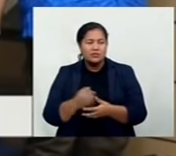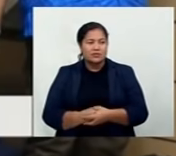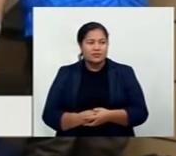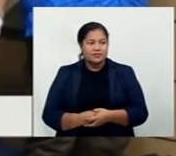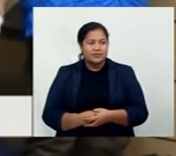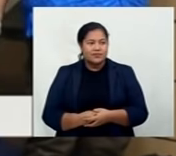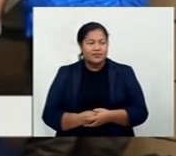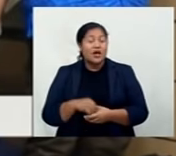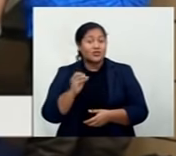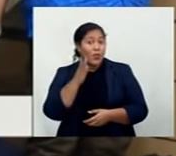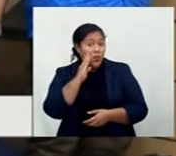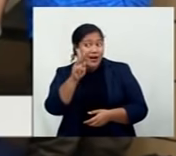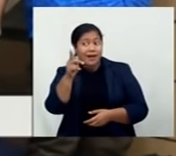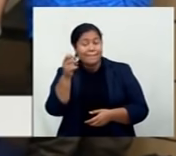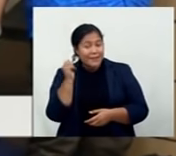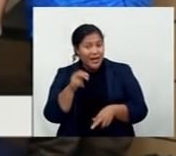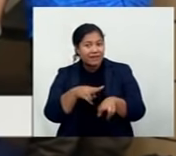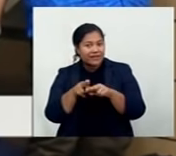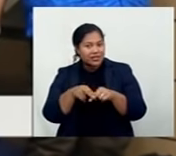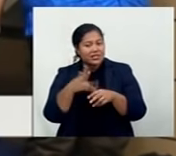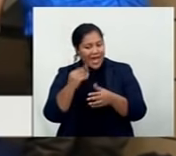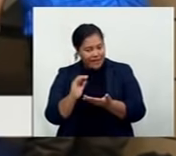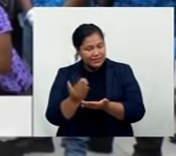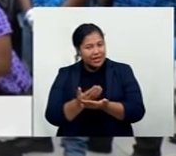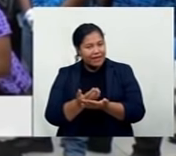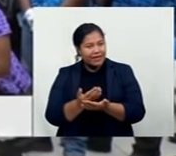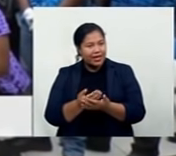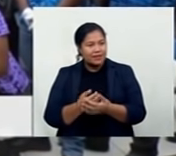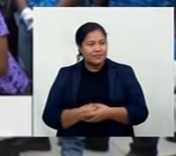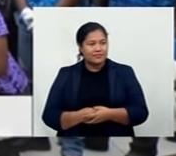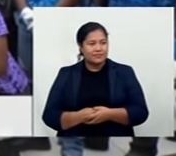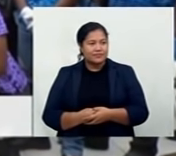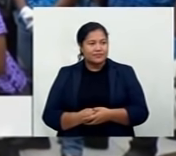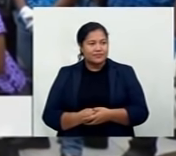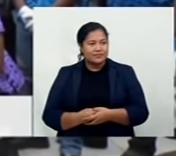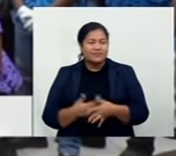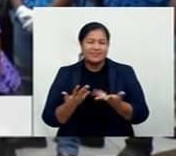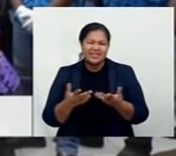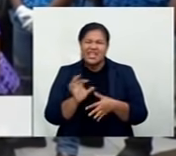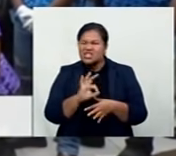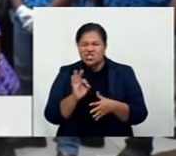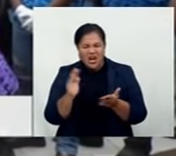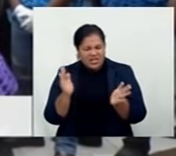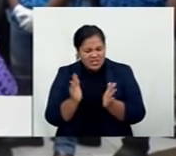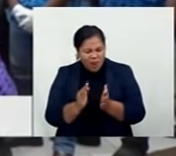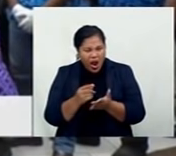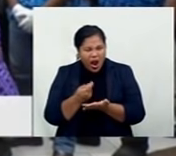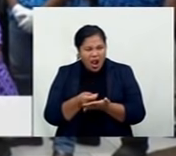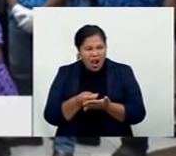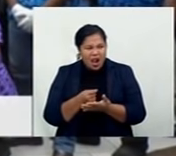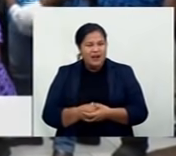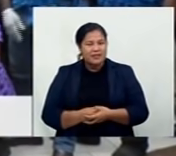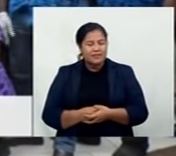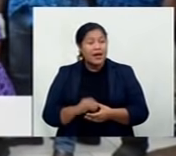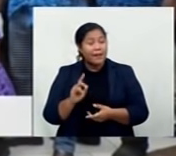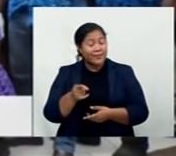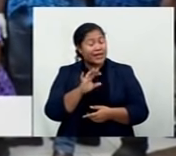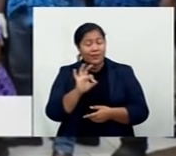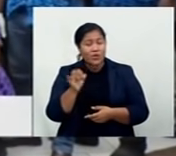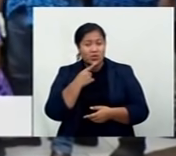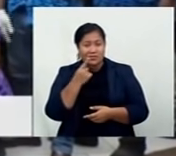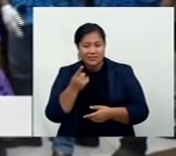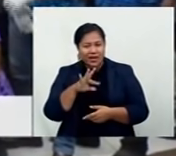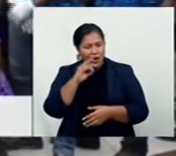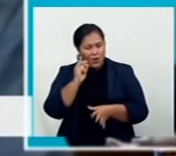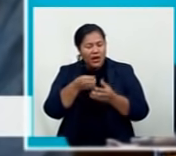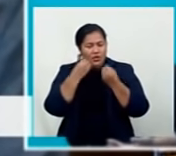back with the savings. I tell you, it's not a small amount of money. I'm not going to